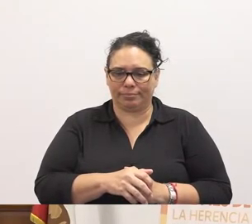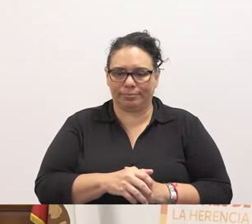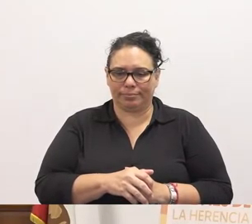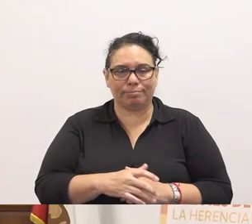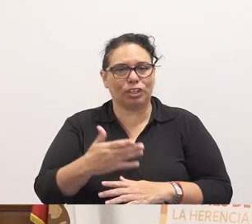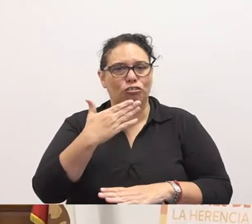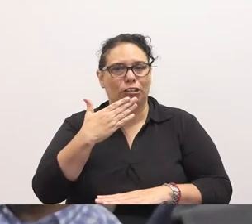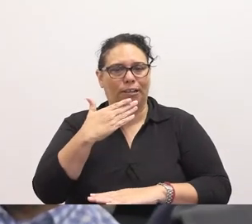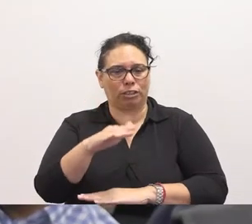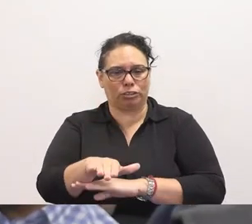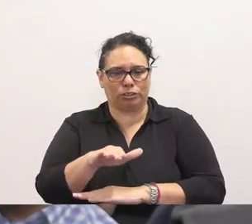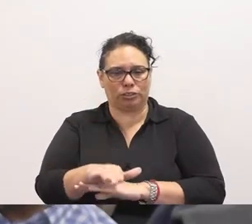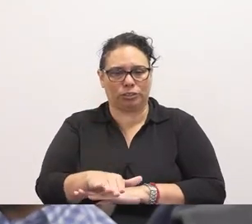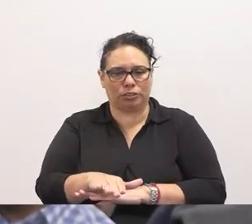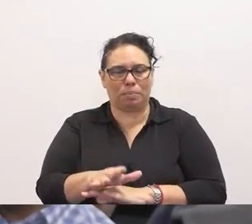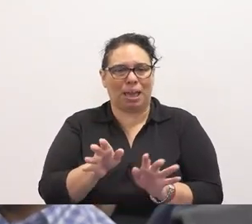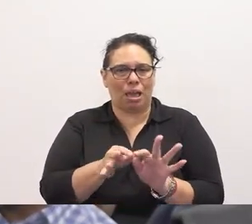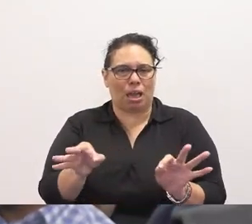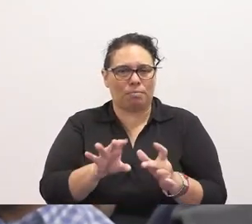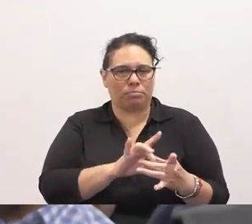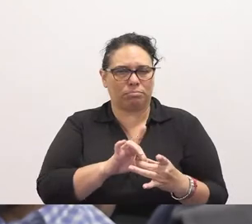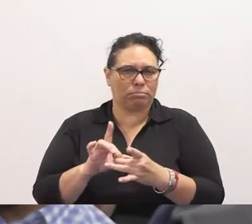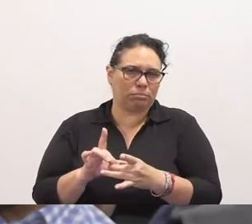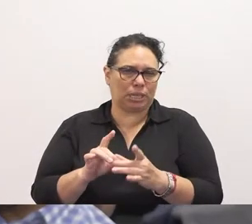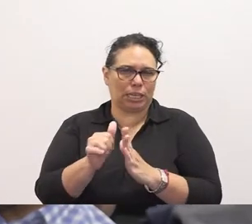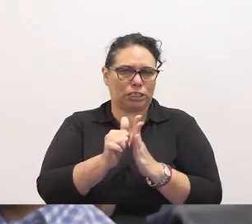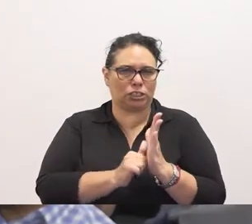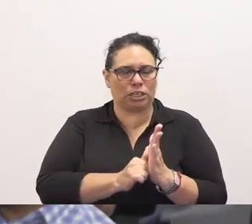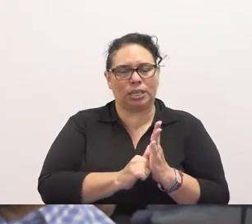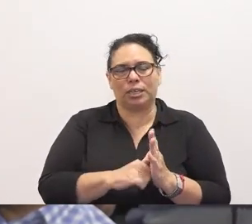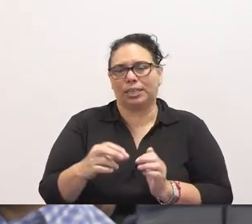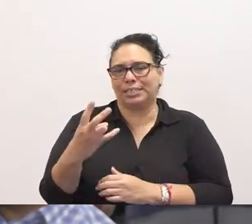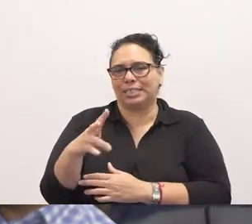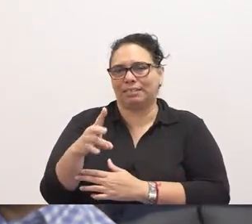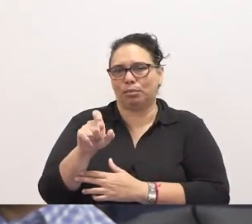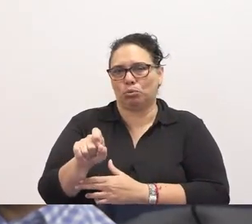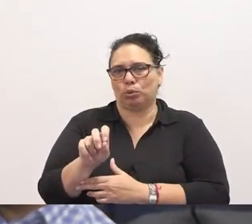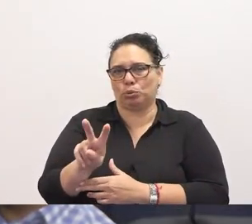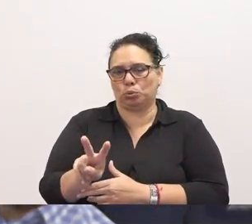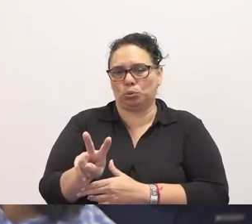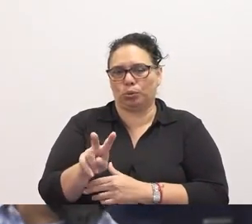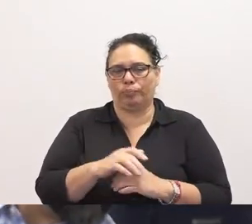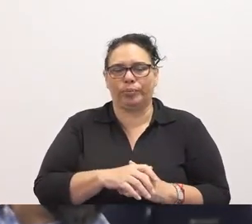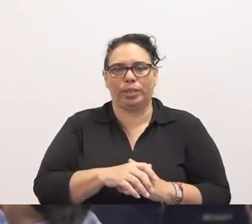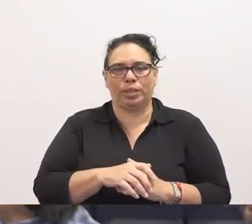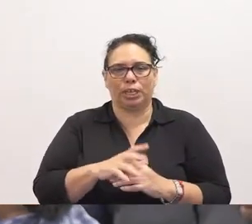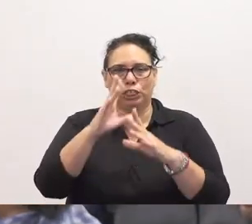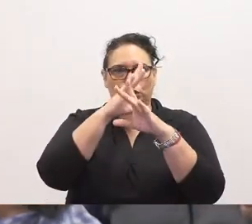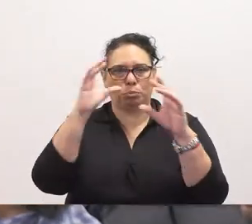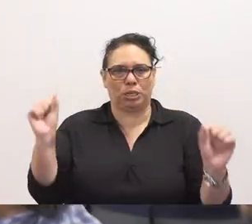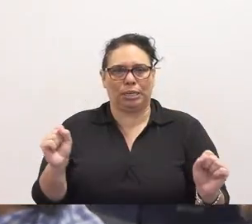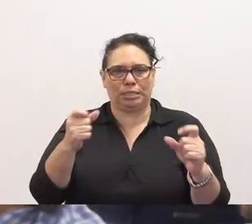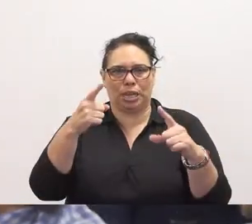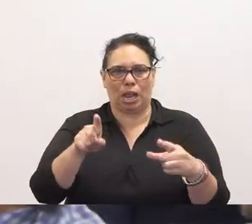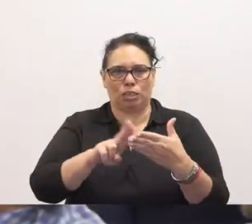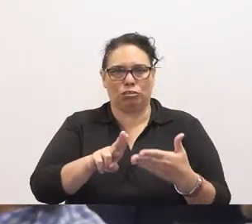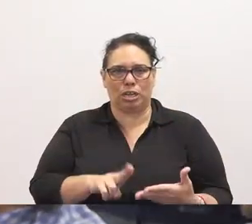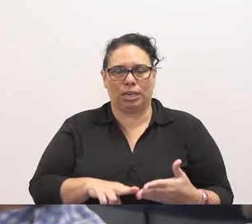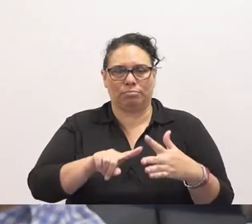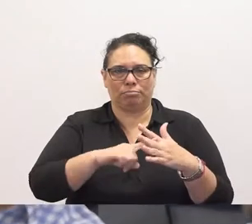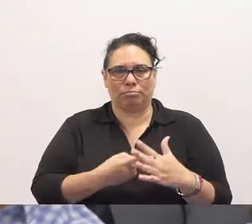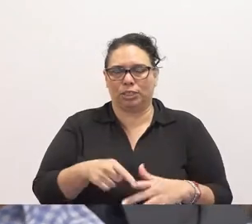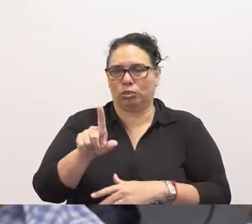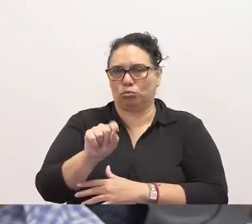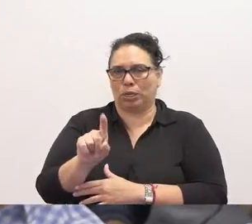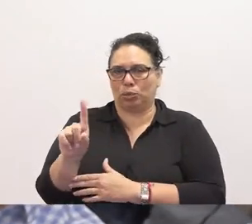Good afternoon. My comments relate to the agenda item 17.2. The superintendent's contract commenced in